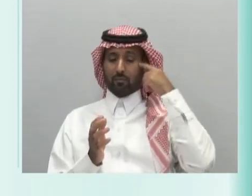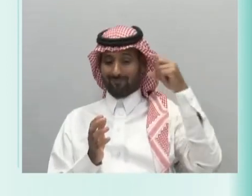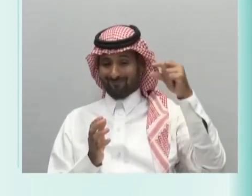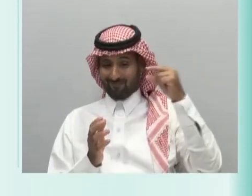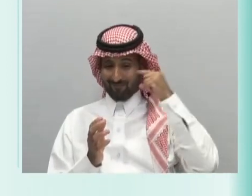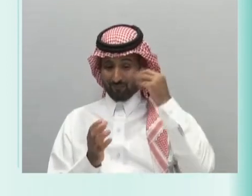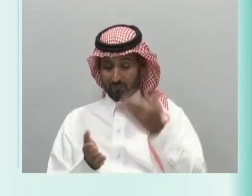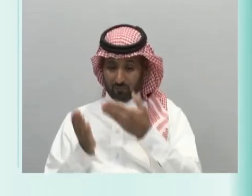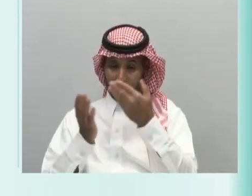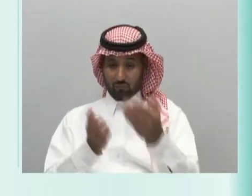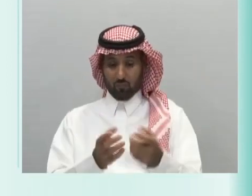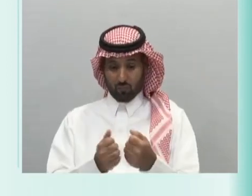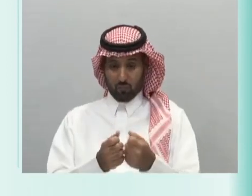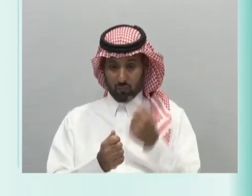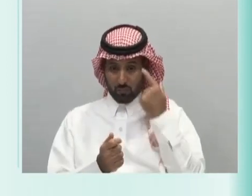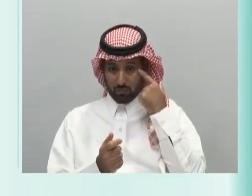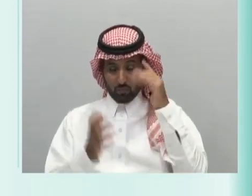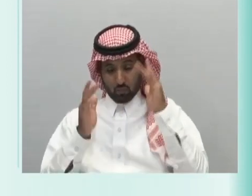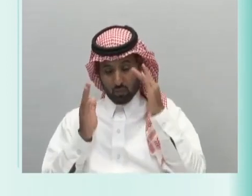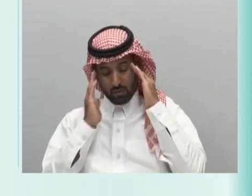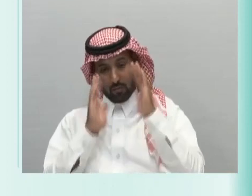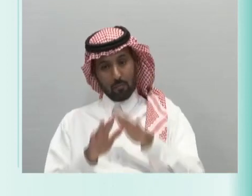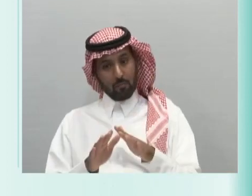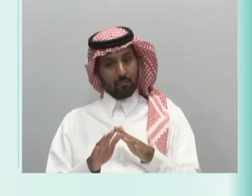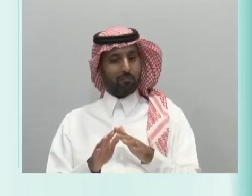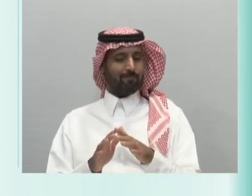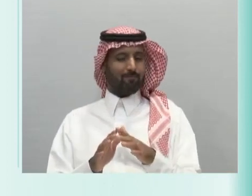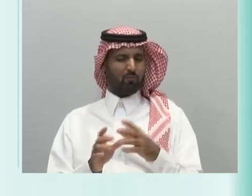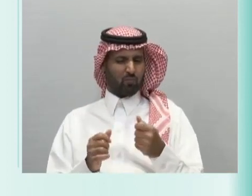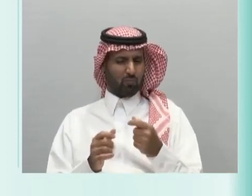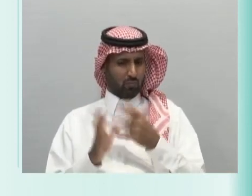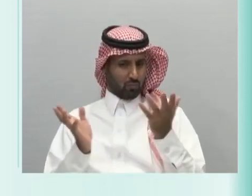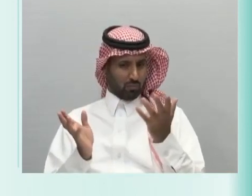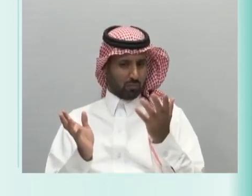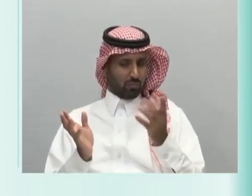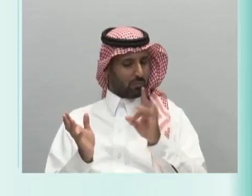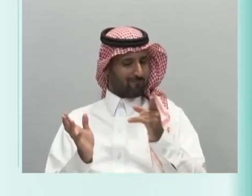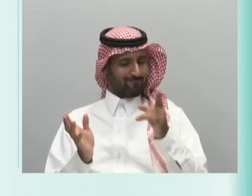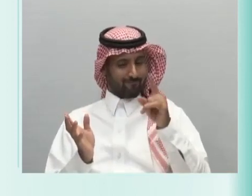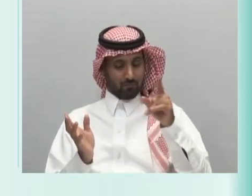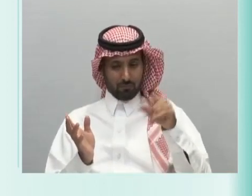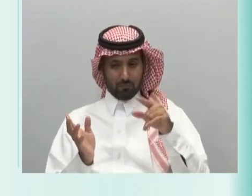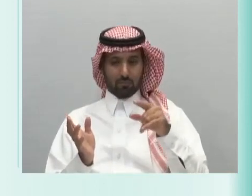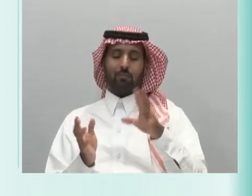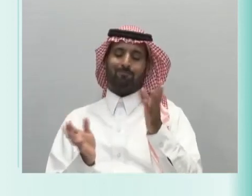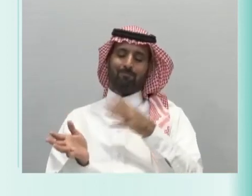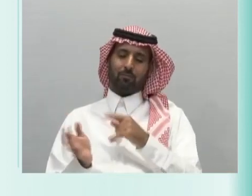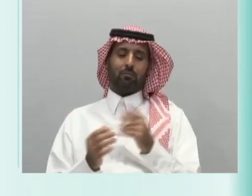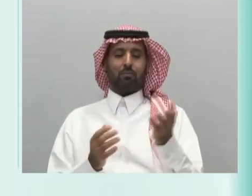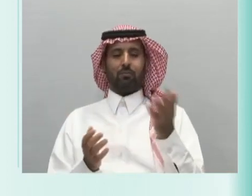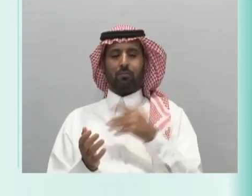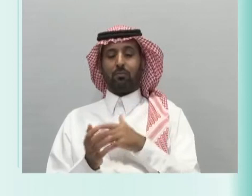hotels provide an expensive alternative to traditional hotels. It's true. And the last one is number six here.